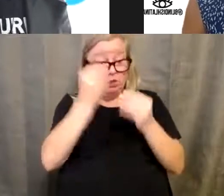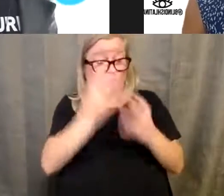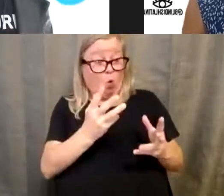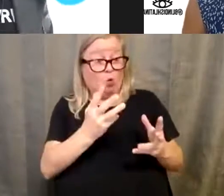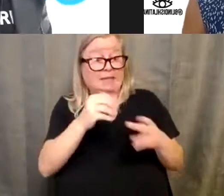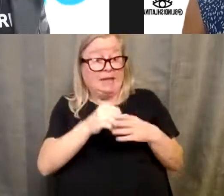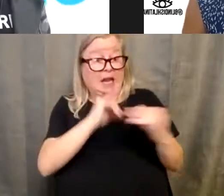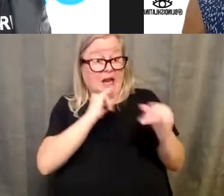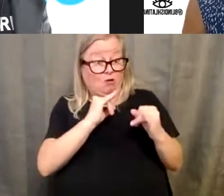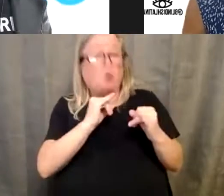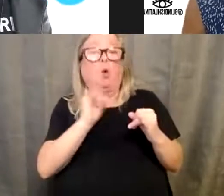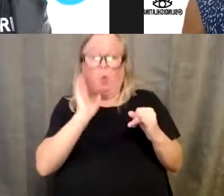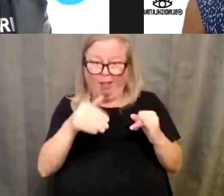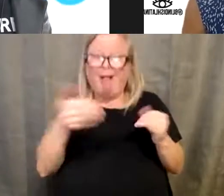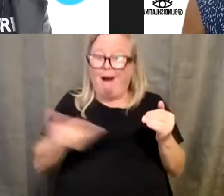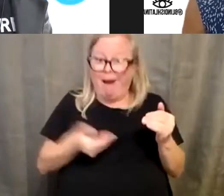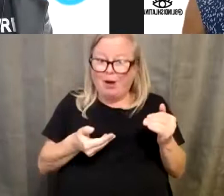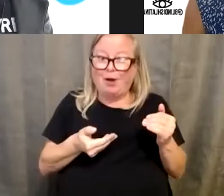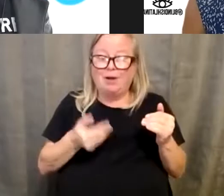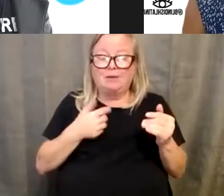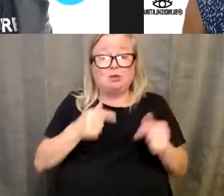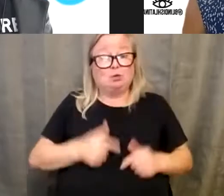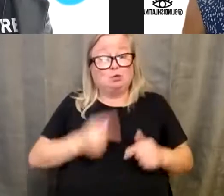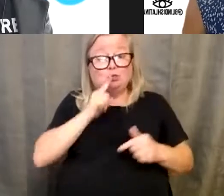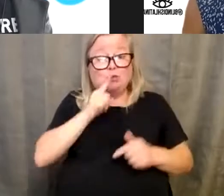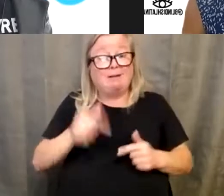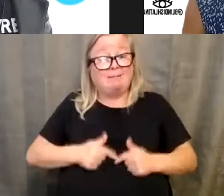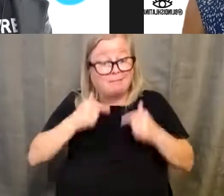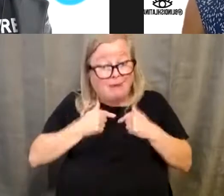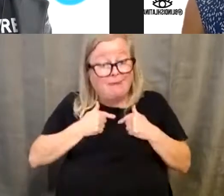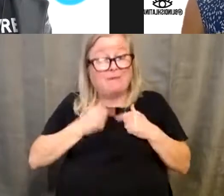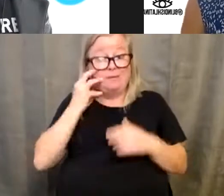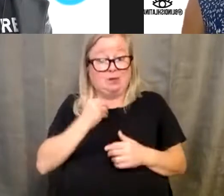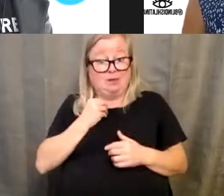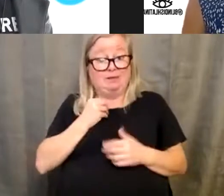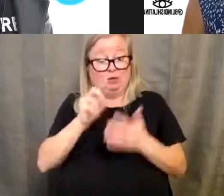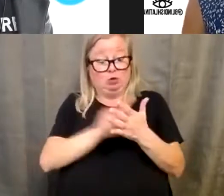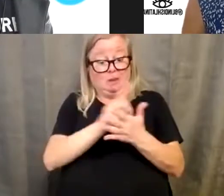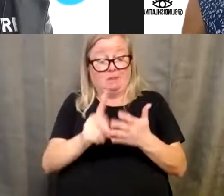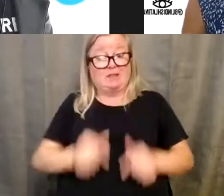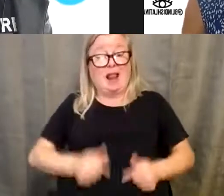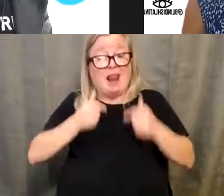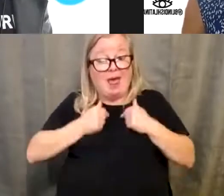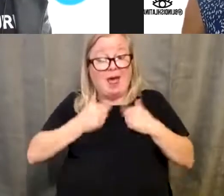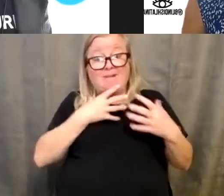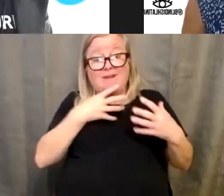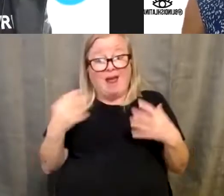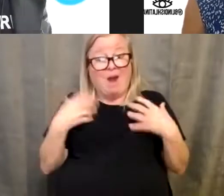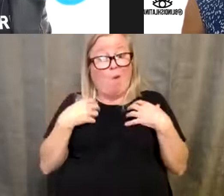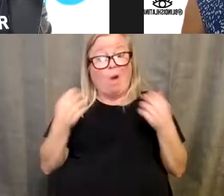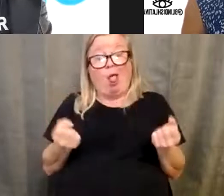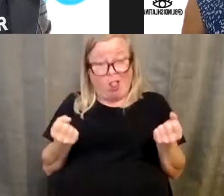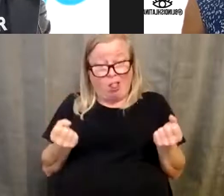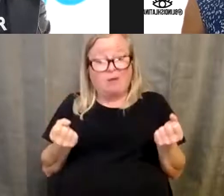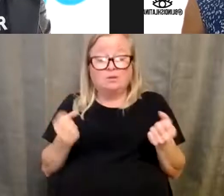So these are people's real lived experiences. Discrimination is alive and well. All right, now we're going to move